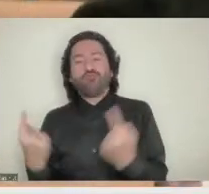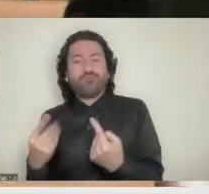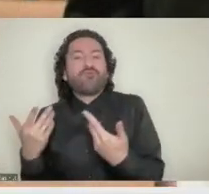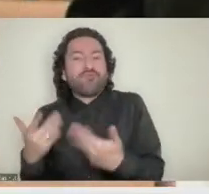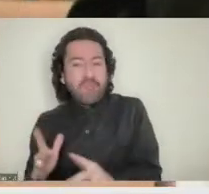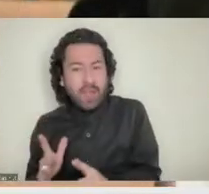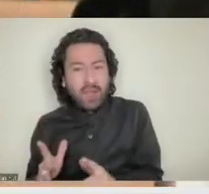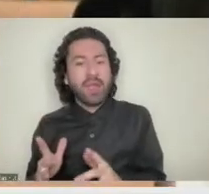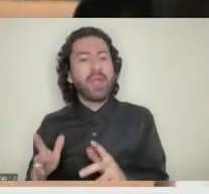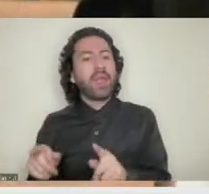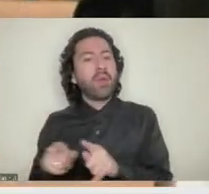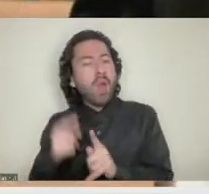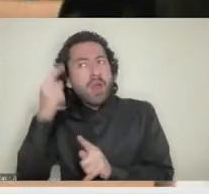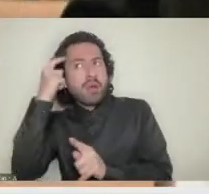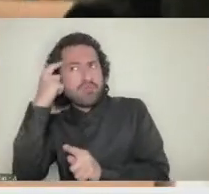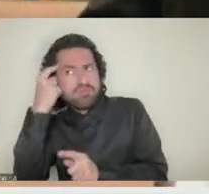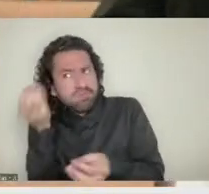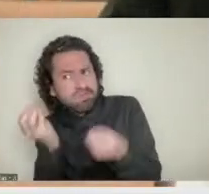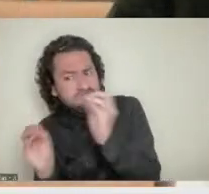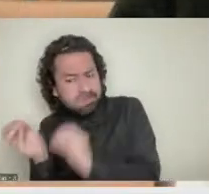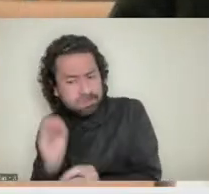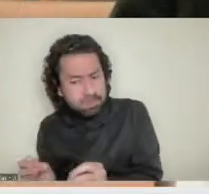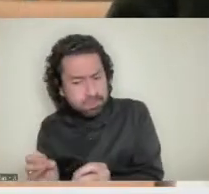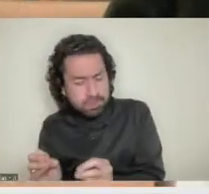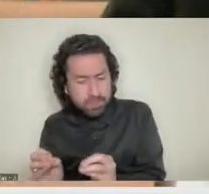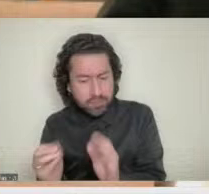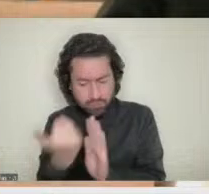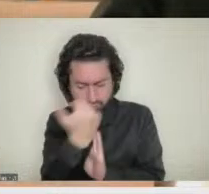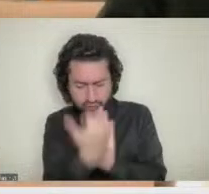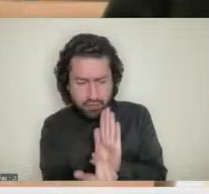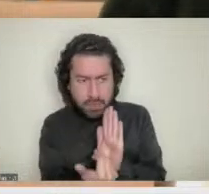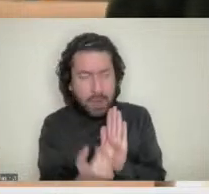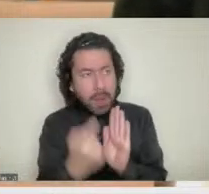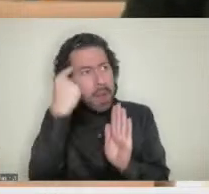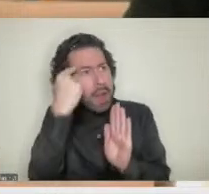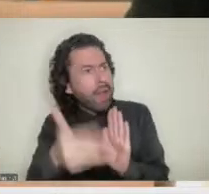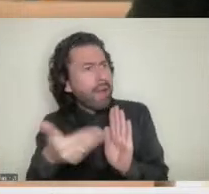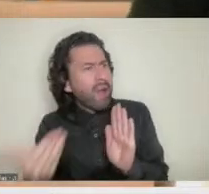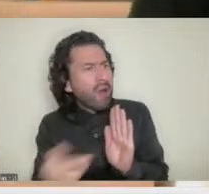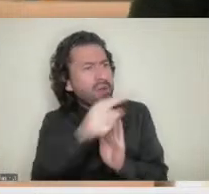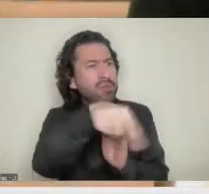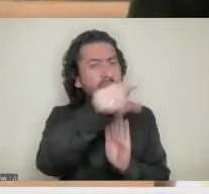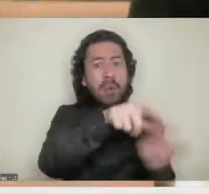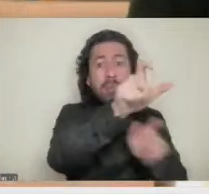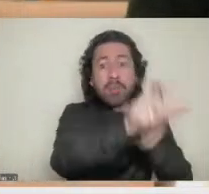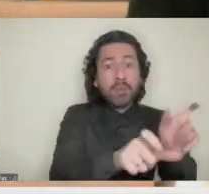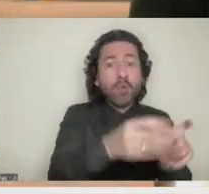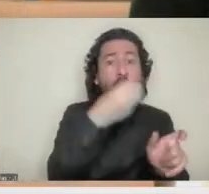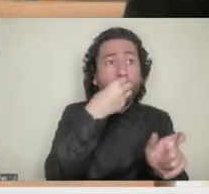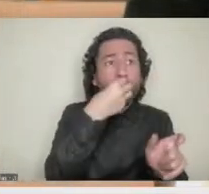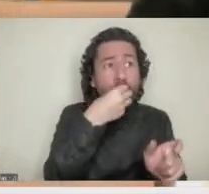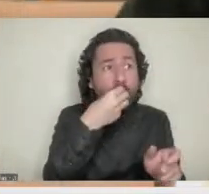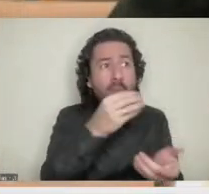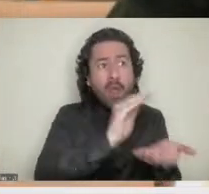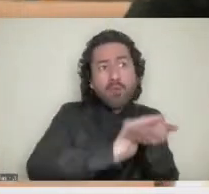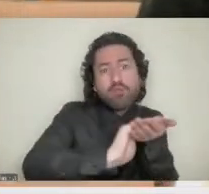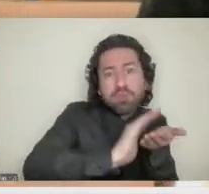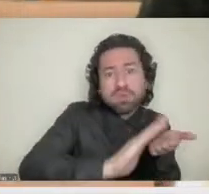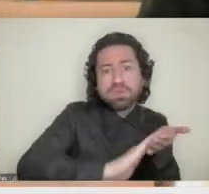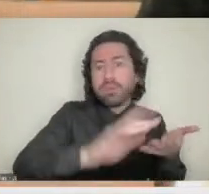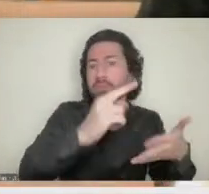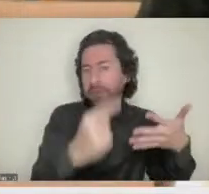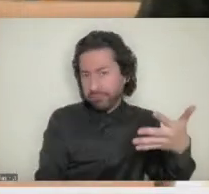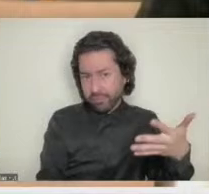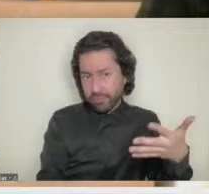growth of their children, and this involves both the ways in which people handle their food